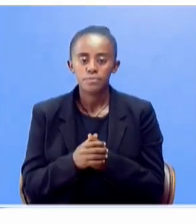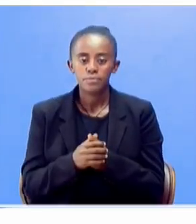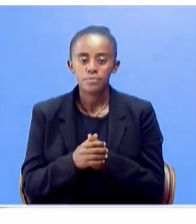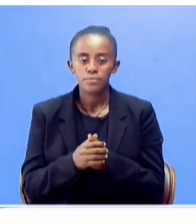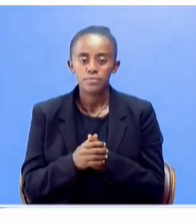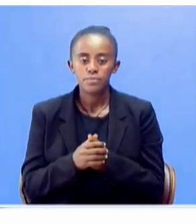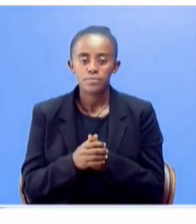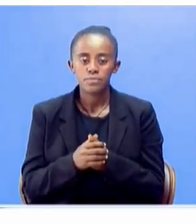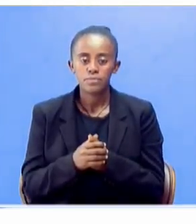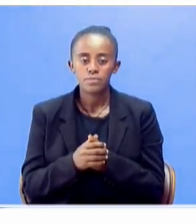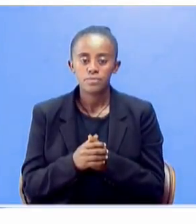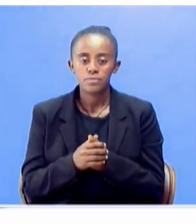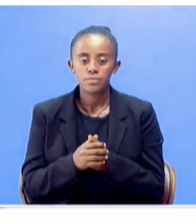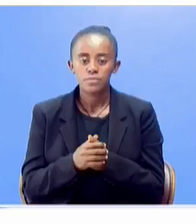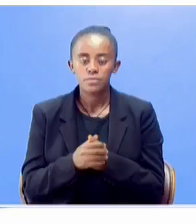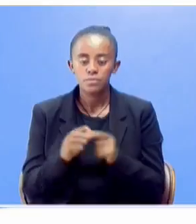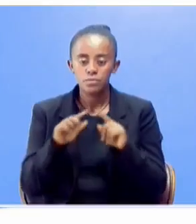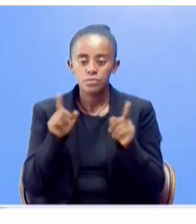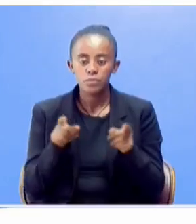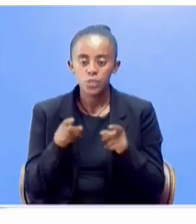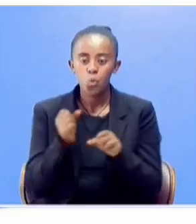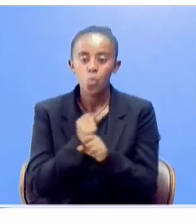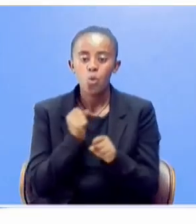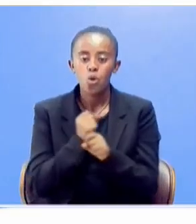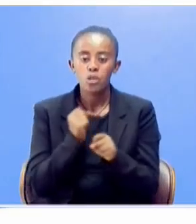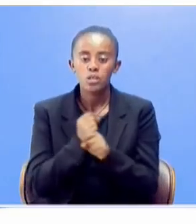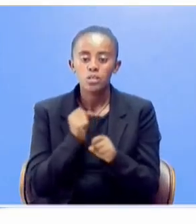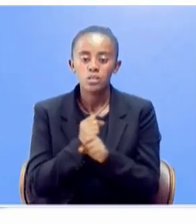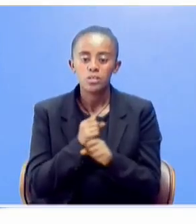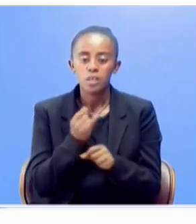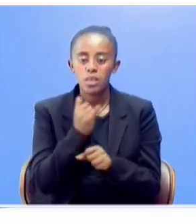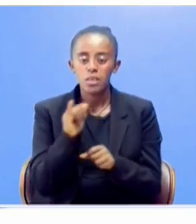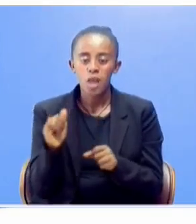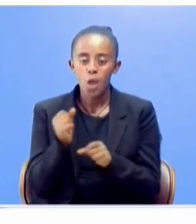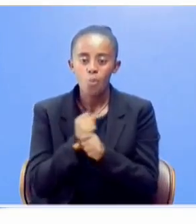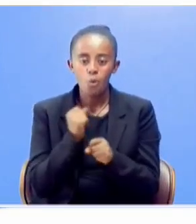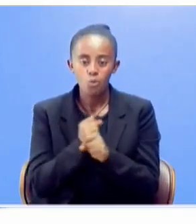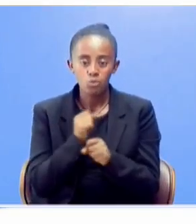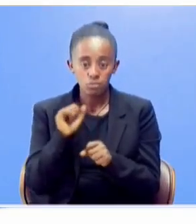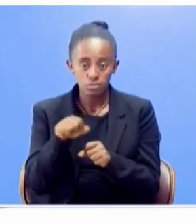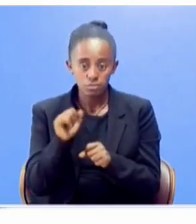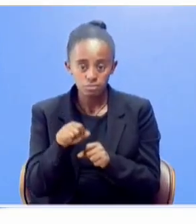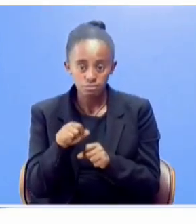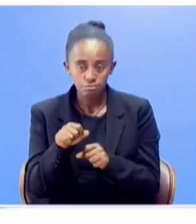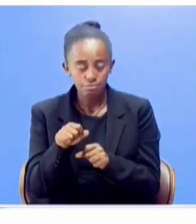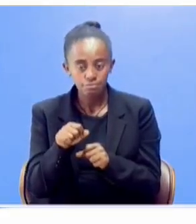then work is the verb. They work, yeah?